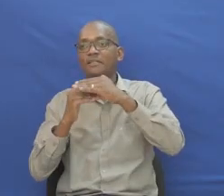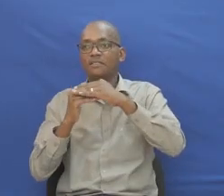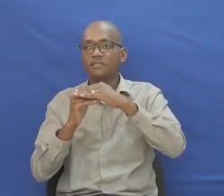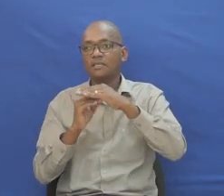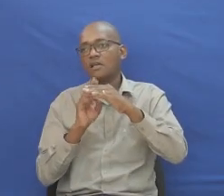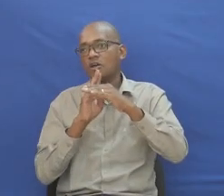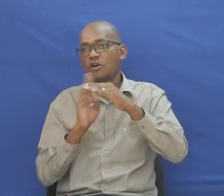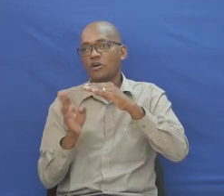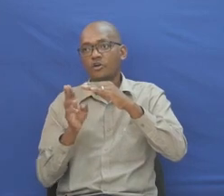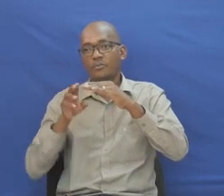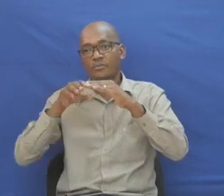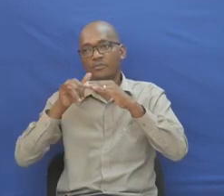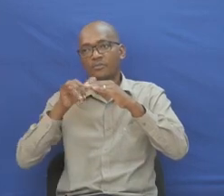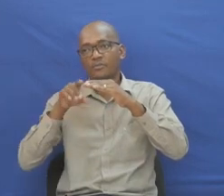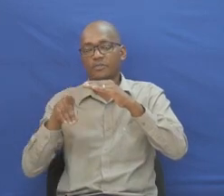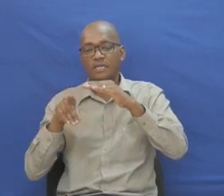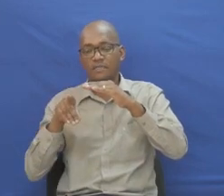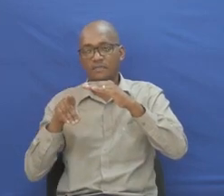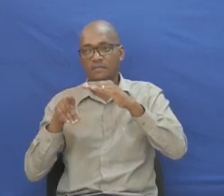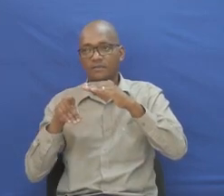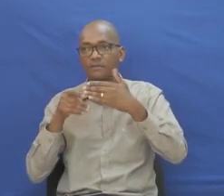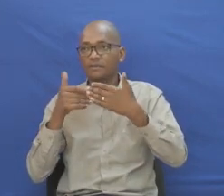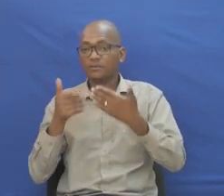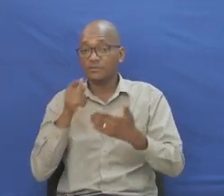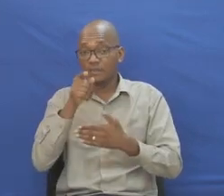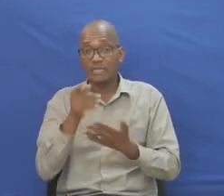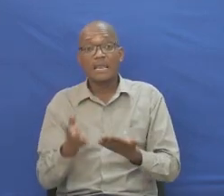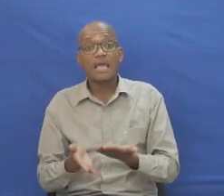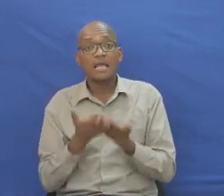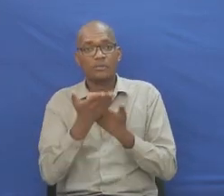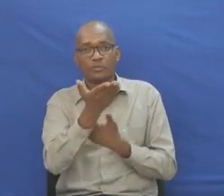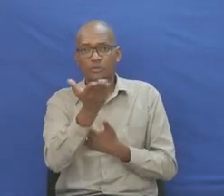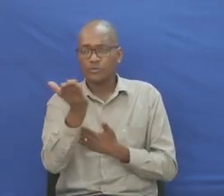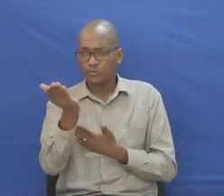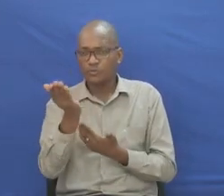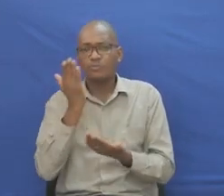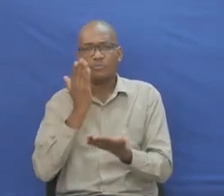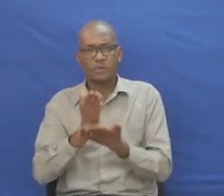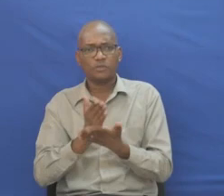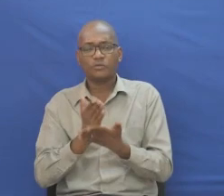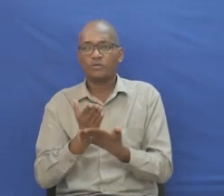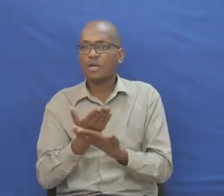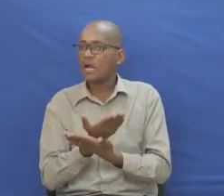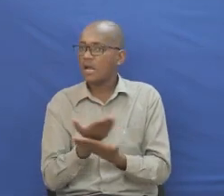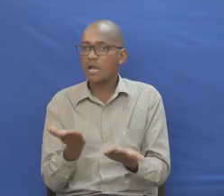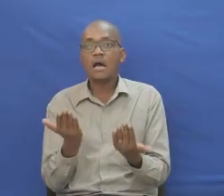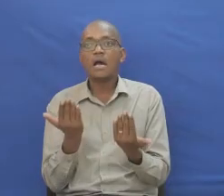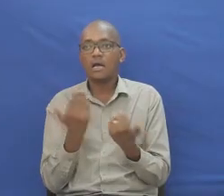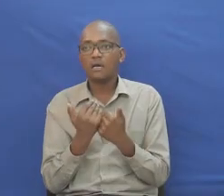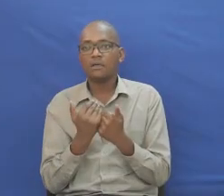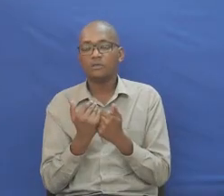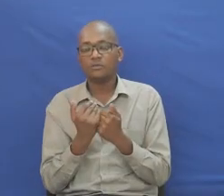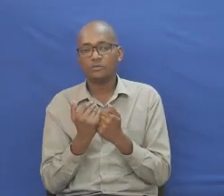two concepts that you need to, they can help us to make sure how can we get to know how to derive the formula